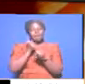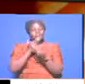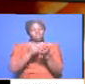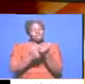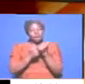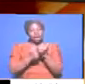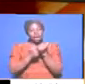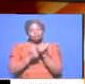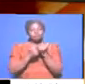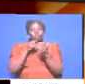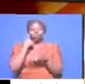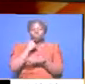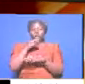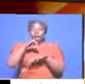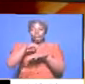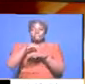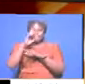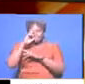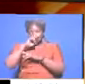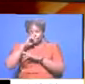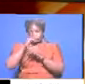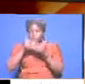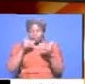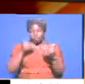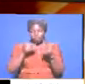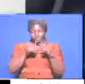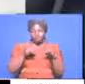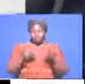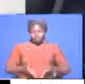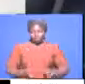start getting children. Trevor Ng'endo reports.